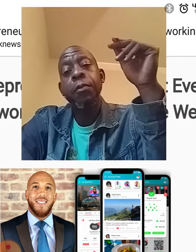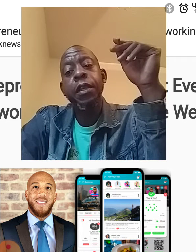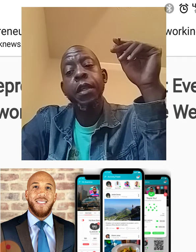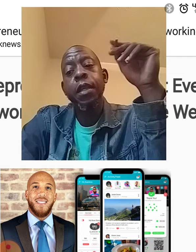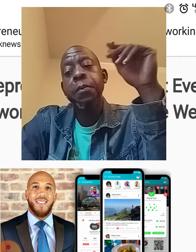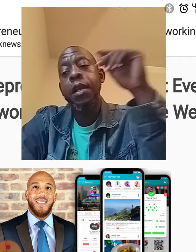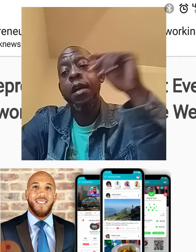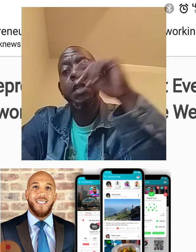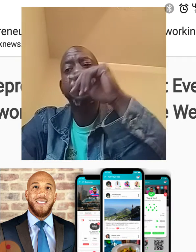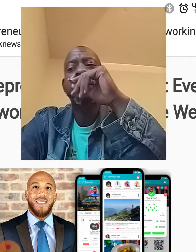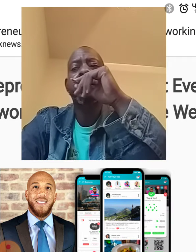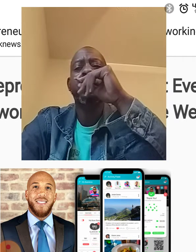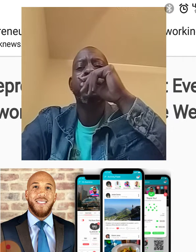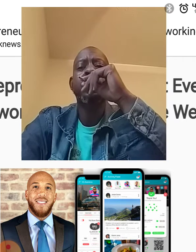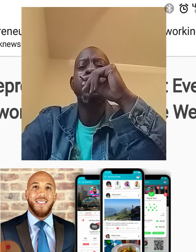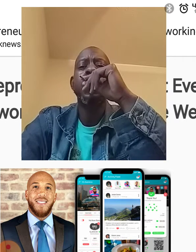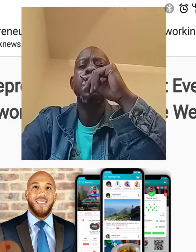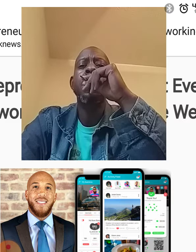that we in, because